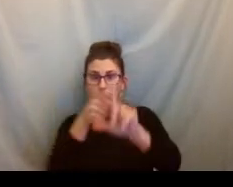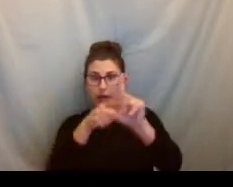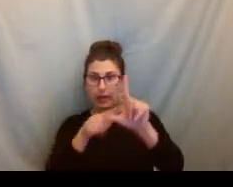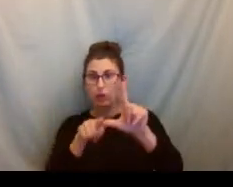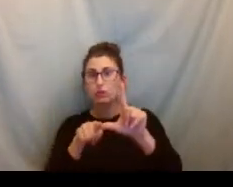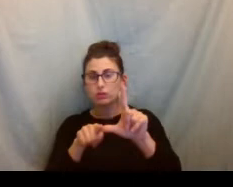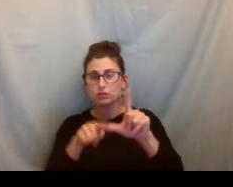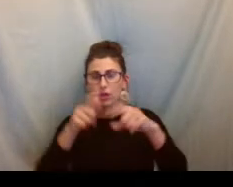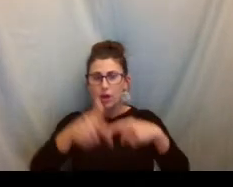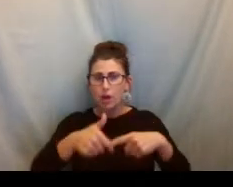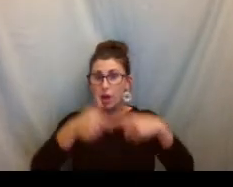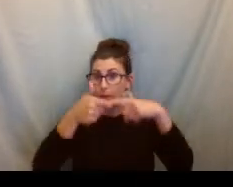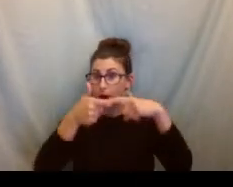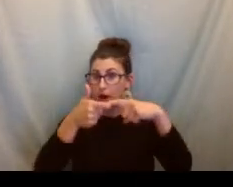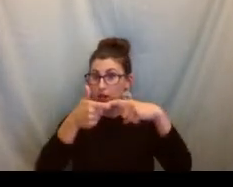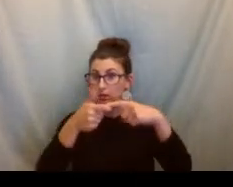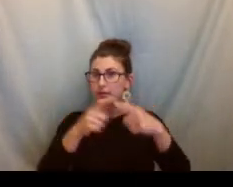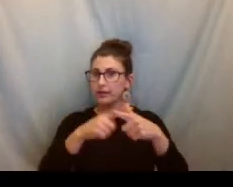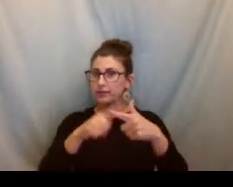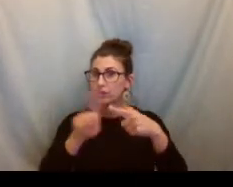Pause this and then come back when you're done.